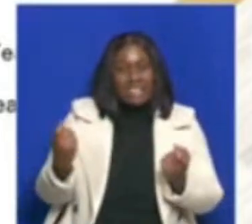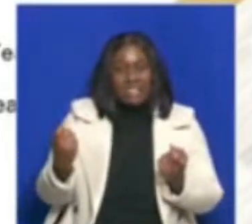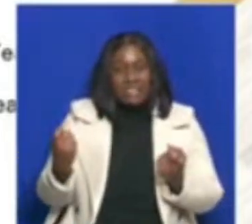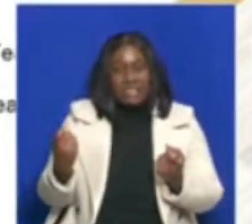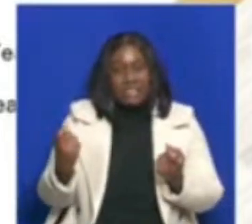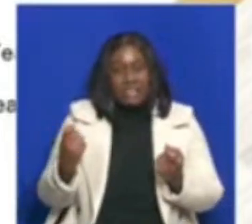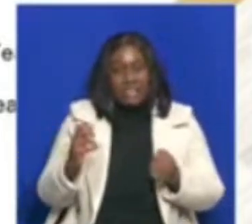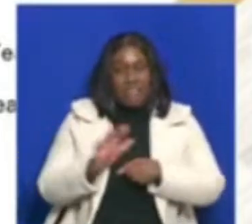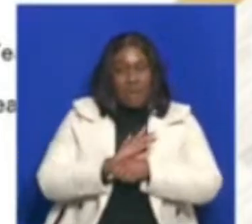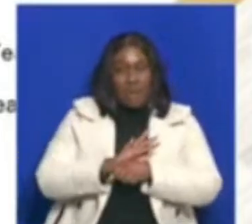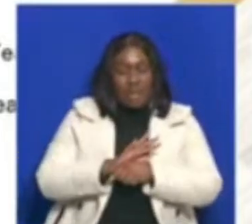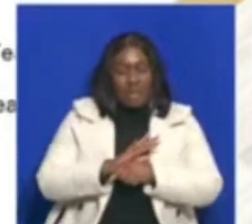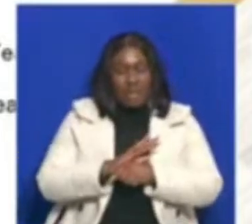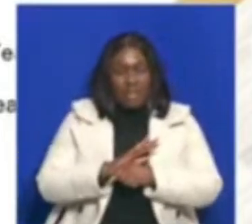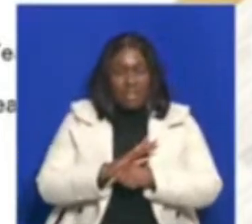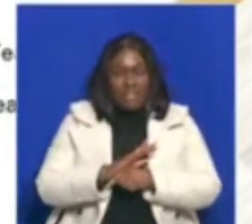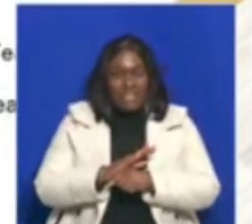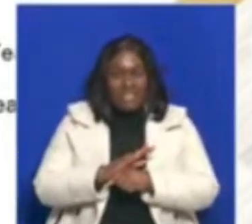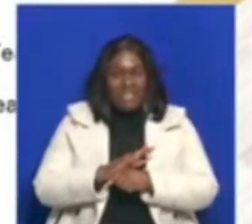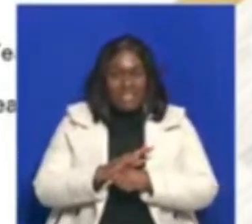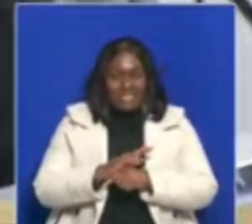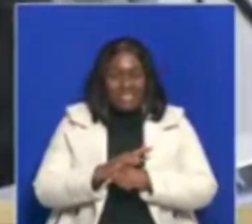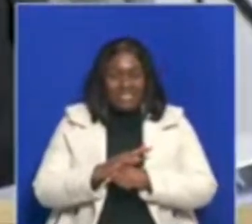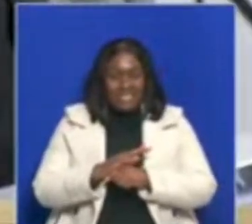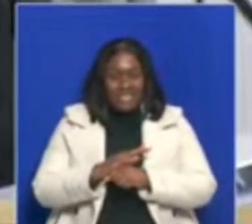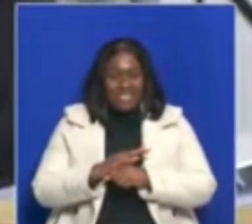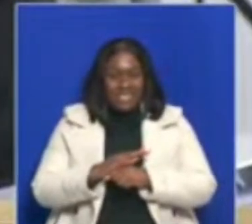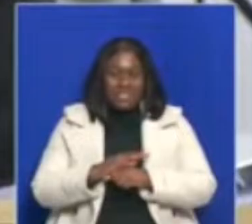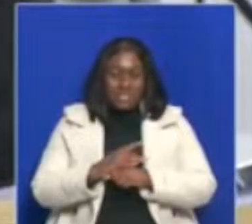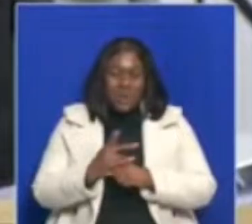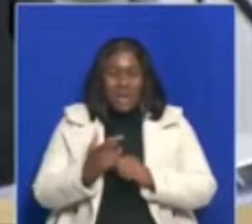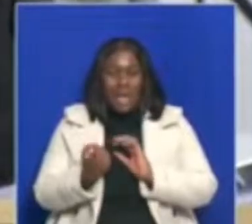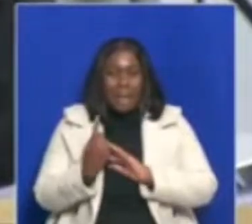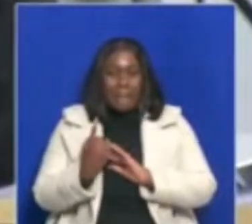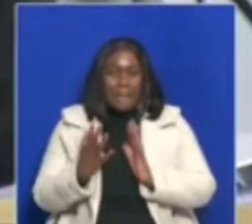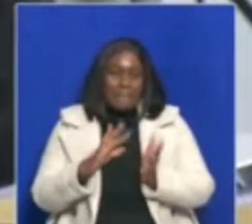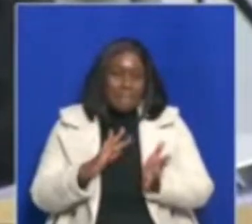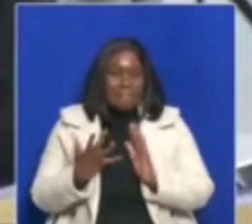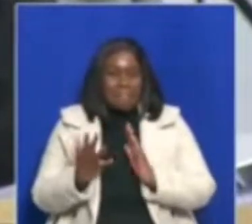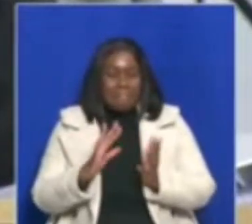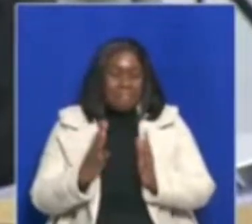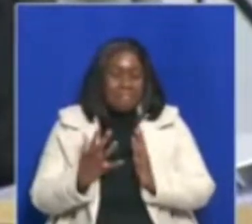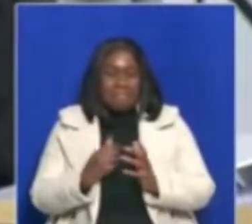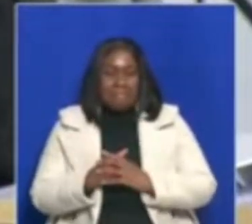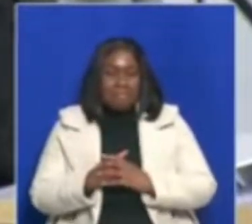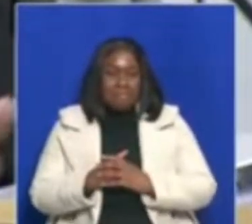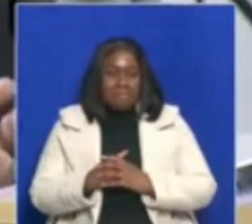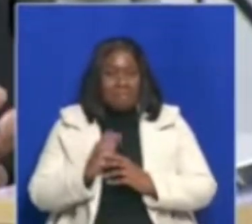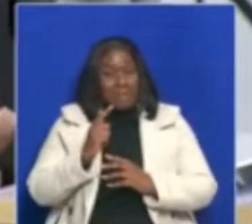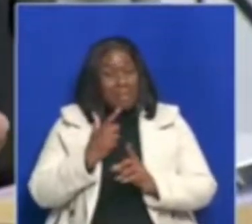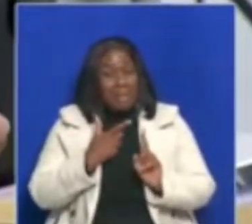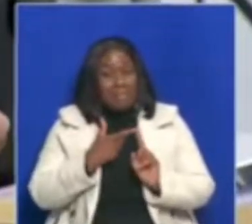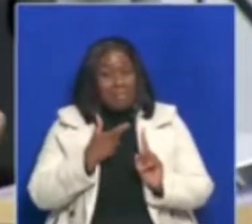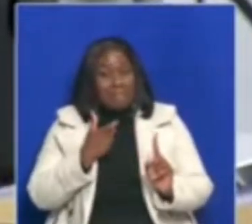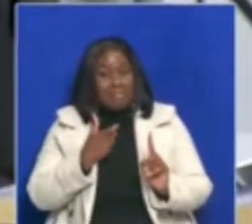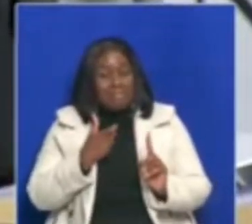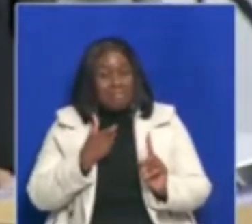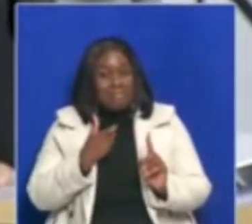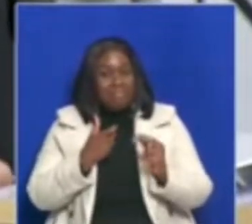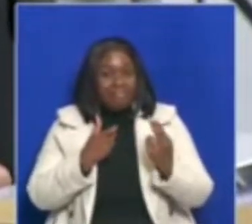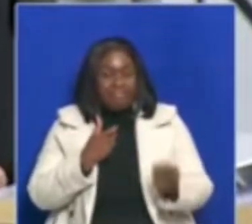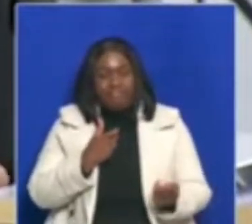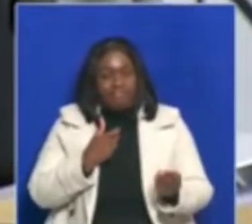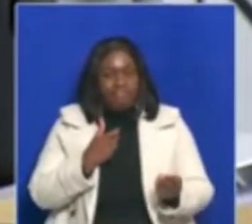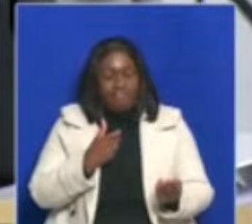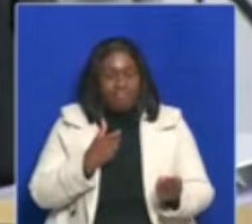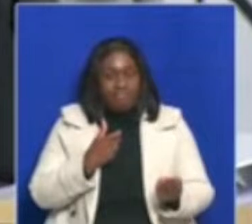of the firearms. So we do have that instance where the shooters, they leave the crime